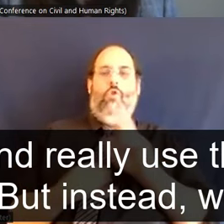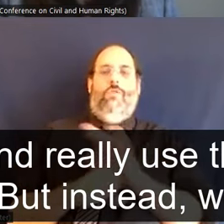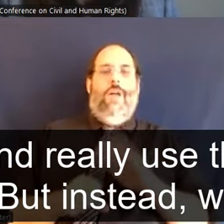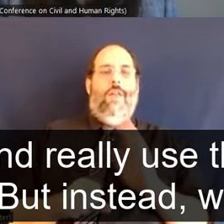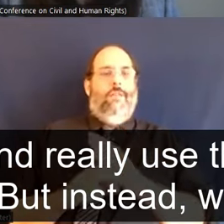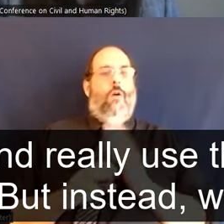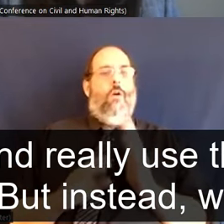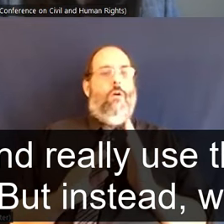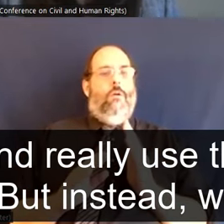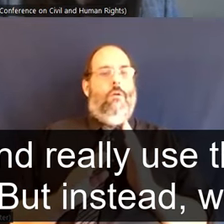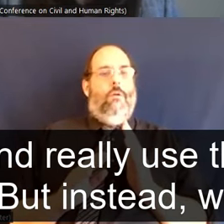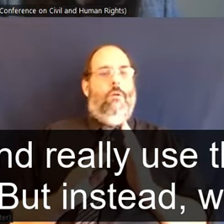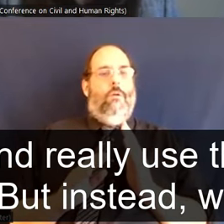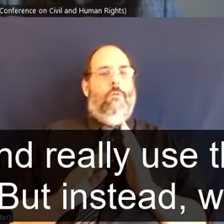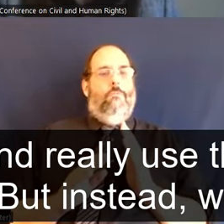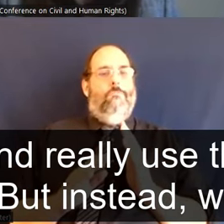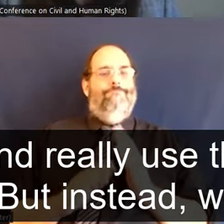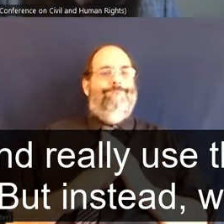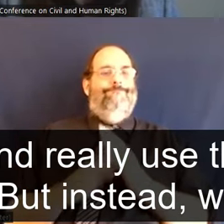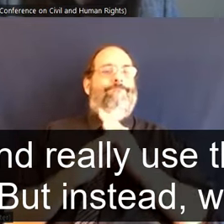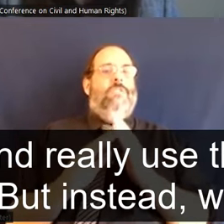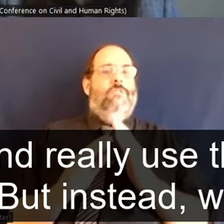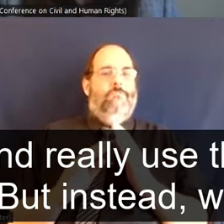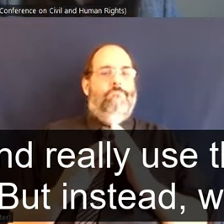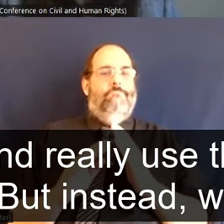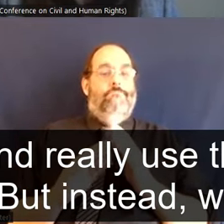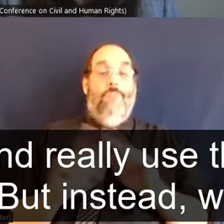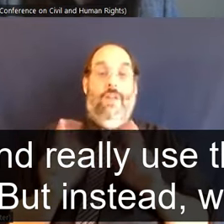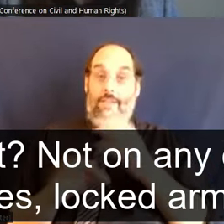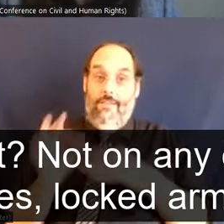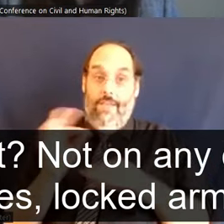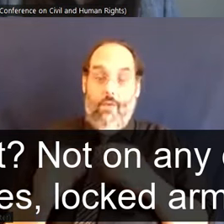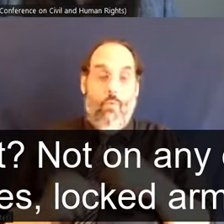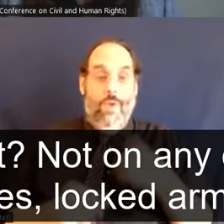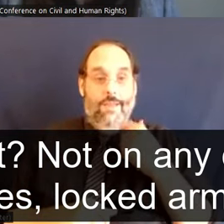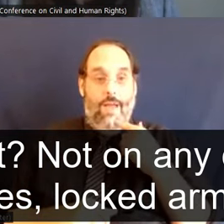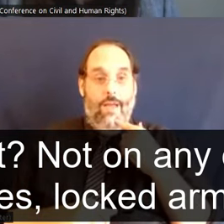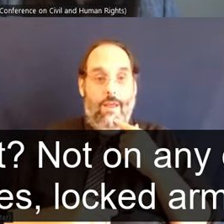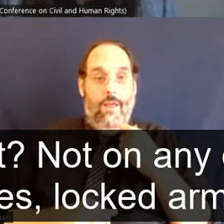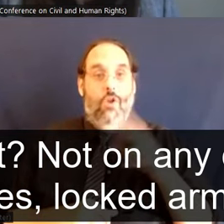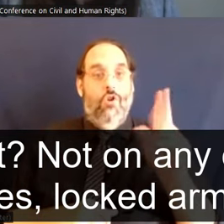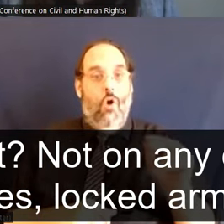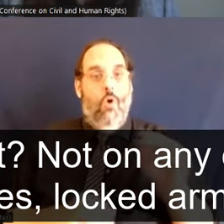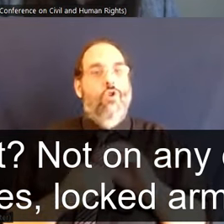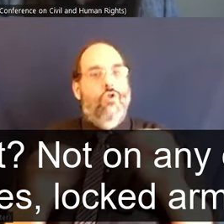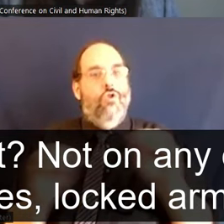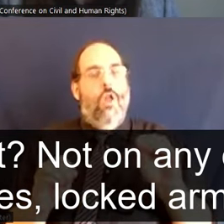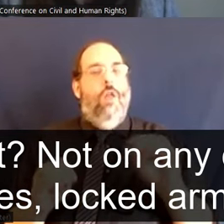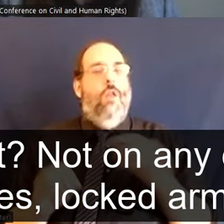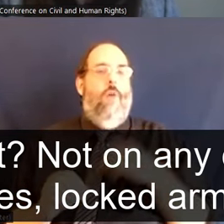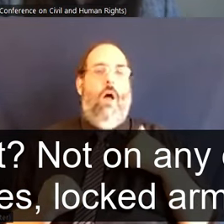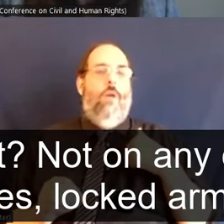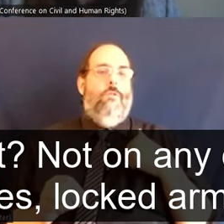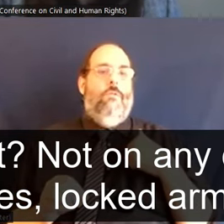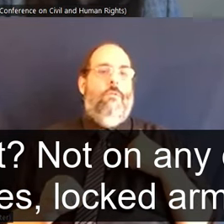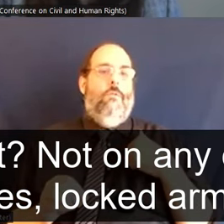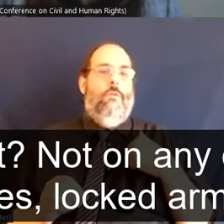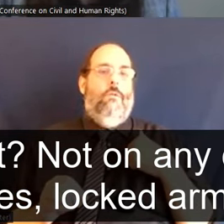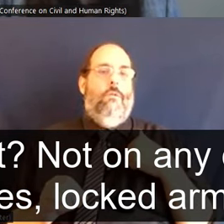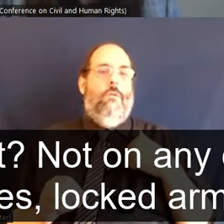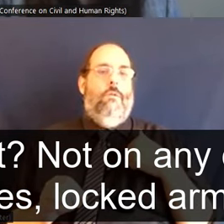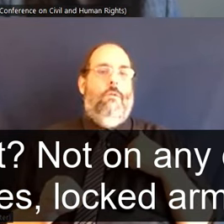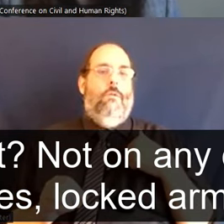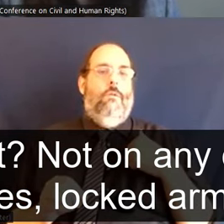our pillar for our campaign. But instead we said, none of us, right? Not on any of